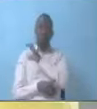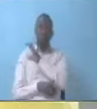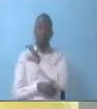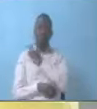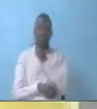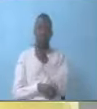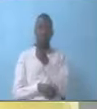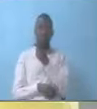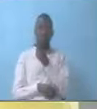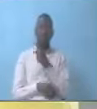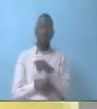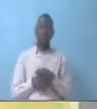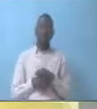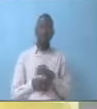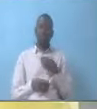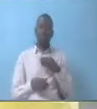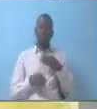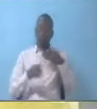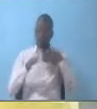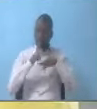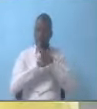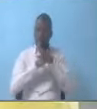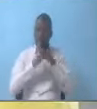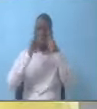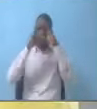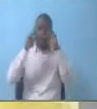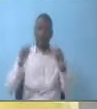the office of the chairman